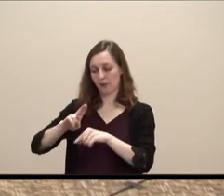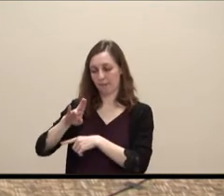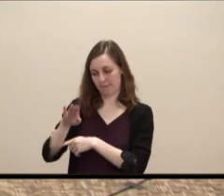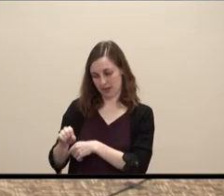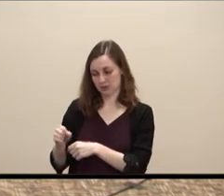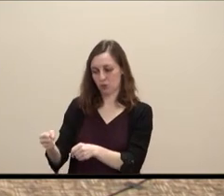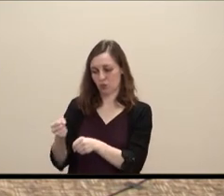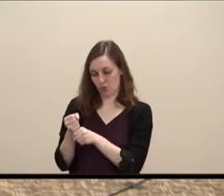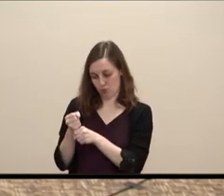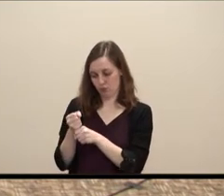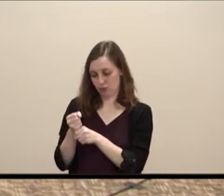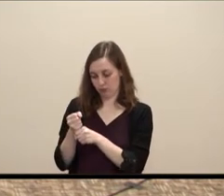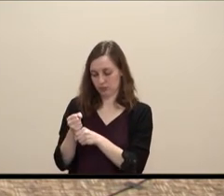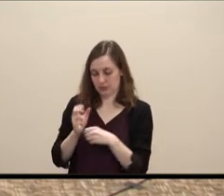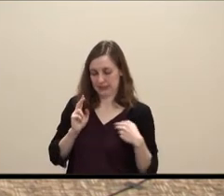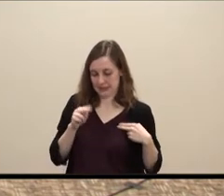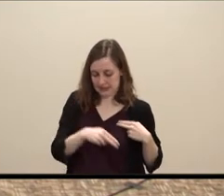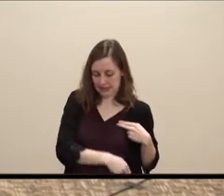belts.